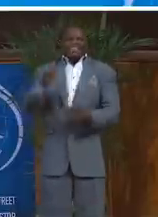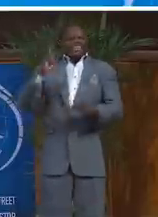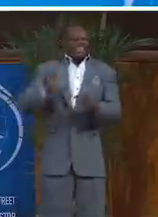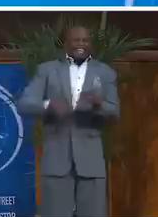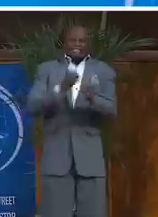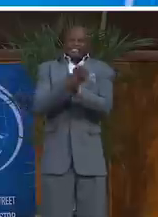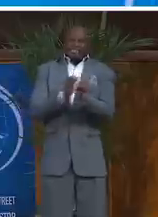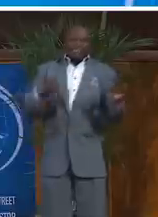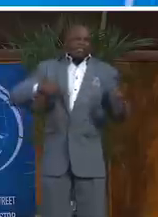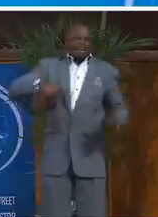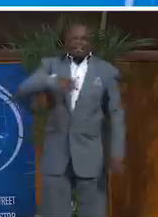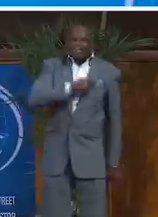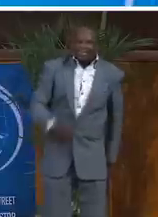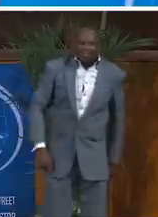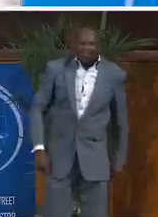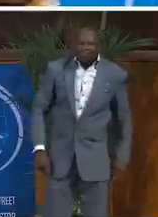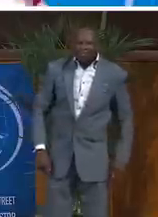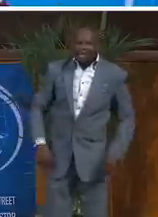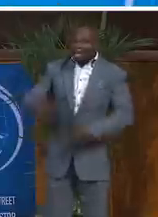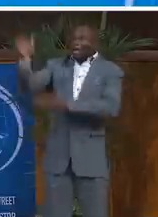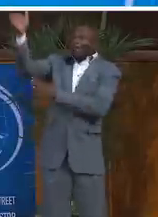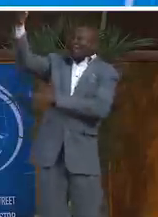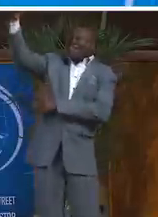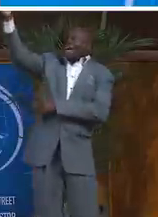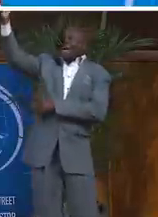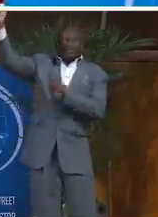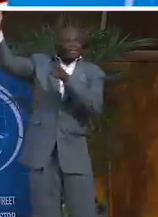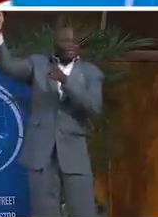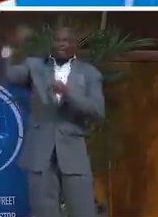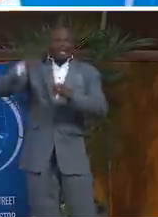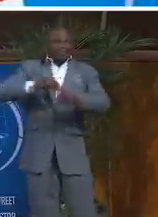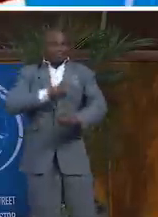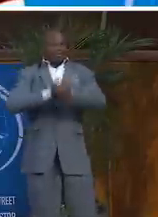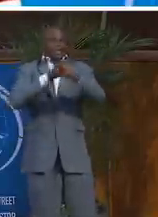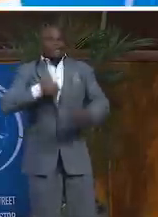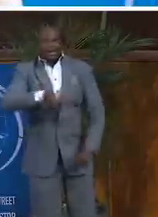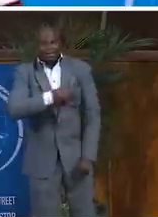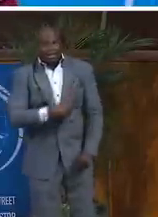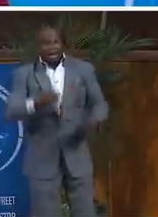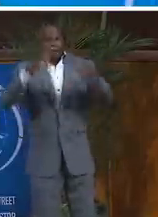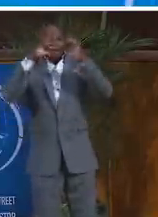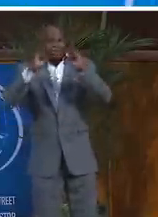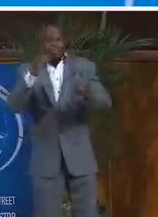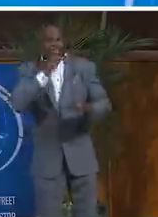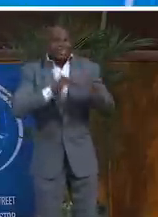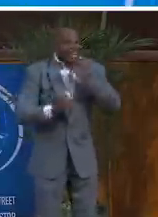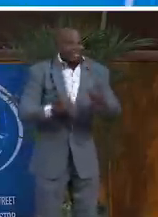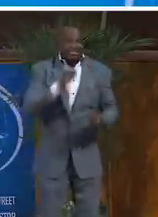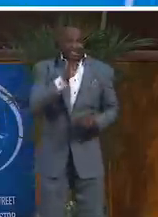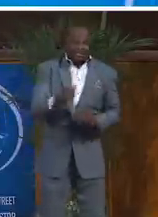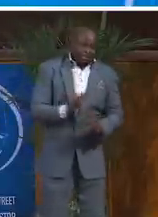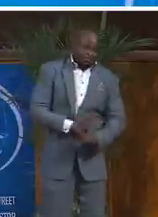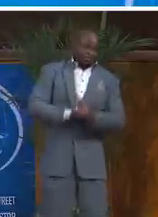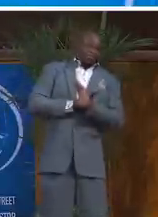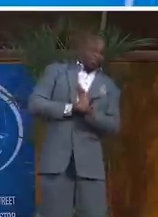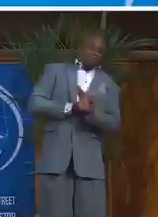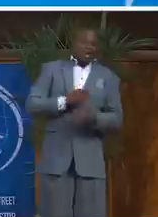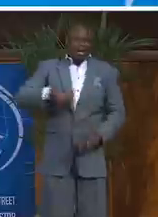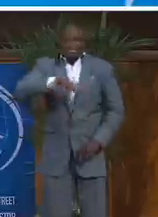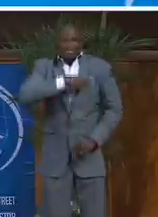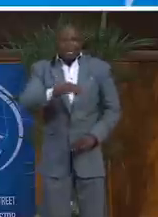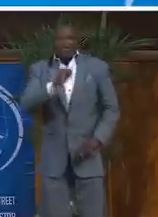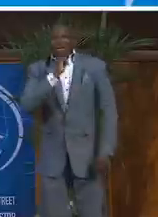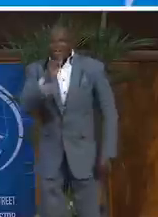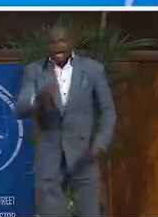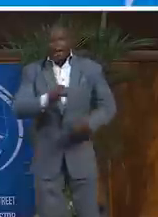can't save us. Flags don't protect us. Presidential lies don't shield us. We are